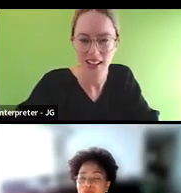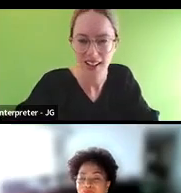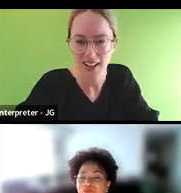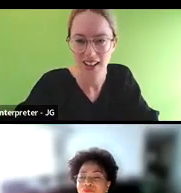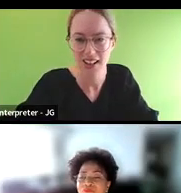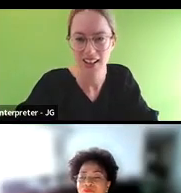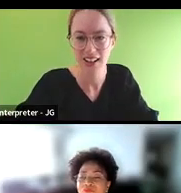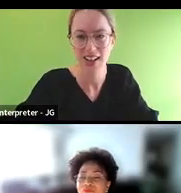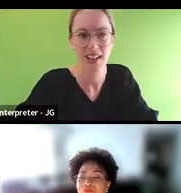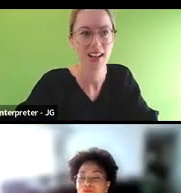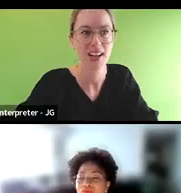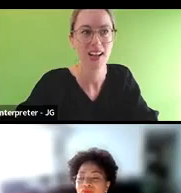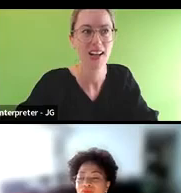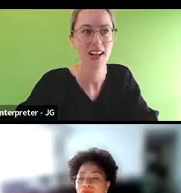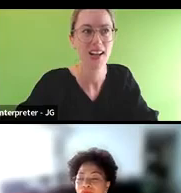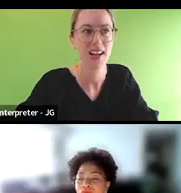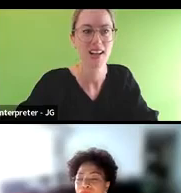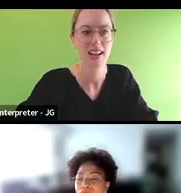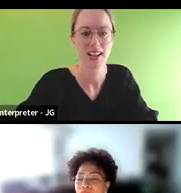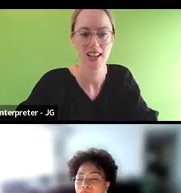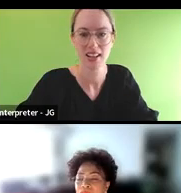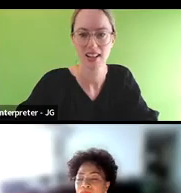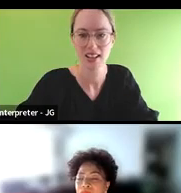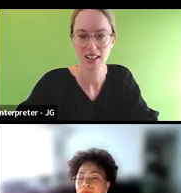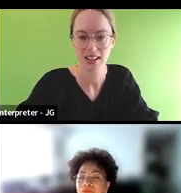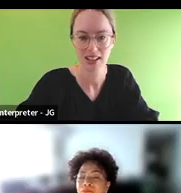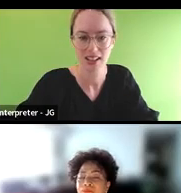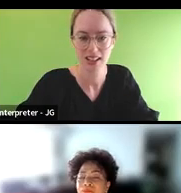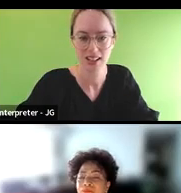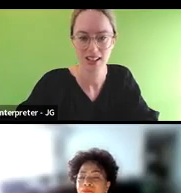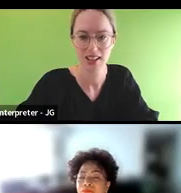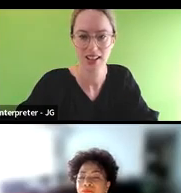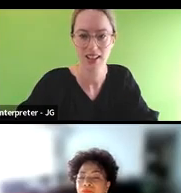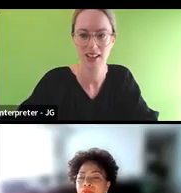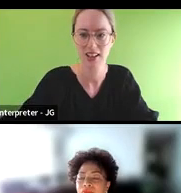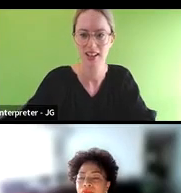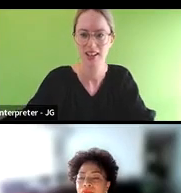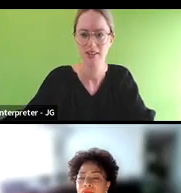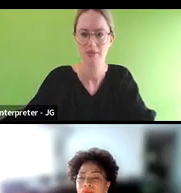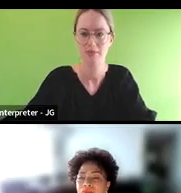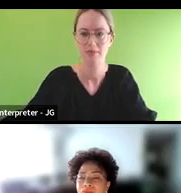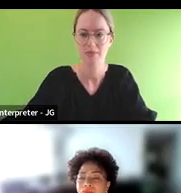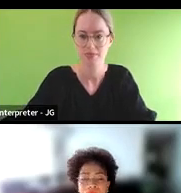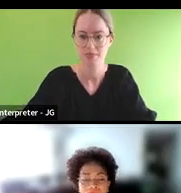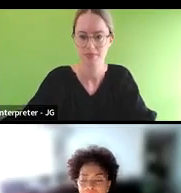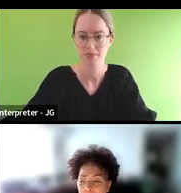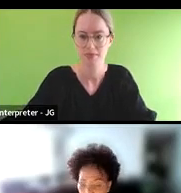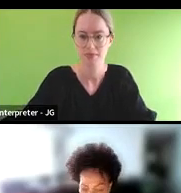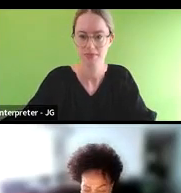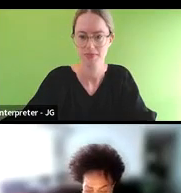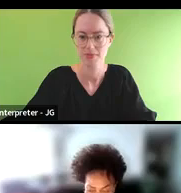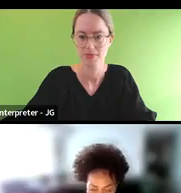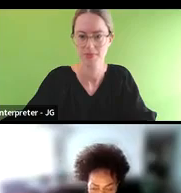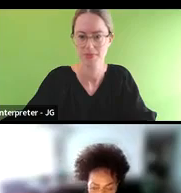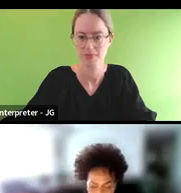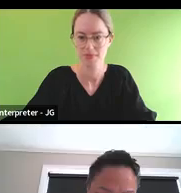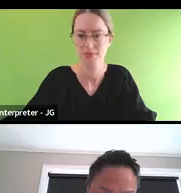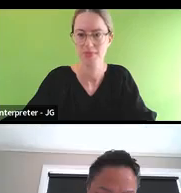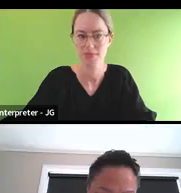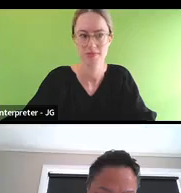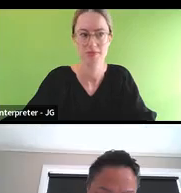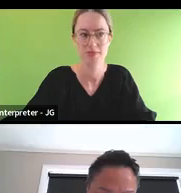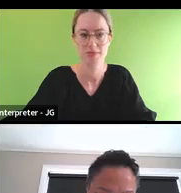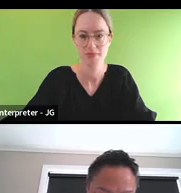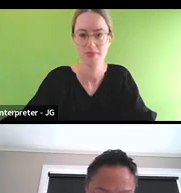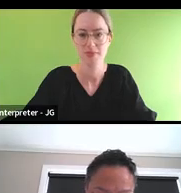Deaf Action, we oppose this bill in its current form. We do not see this as the solution to resolving CIS in New